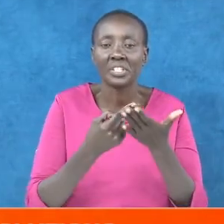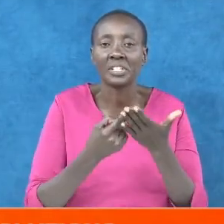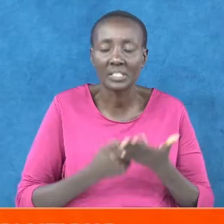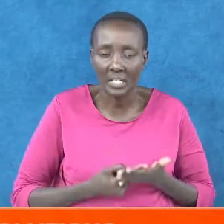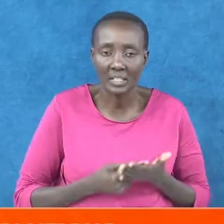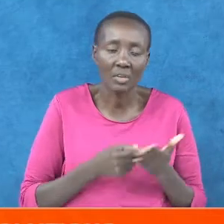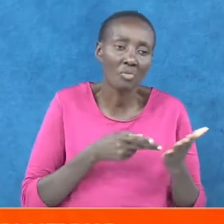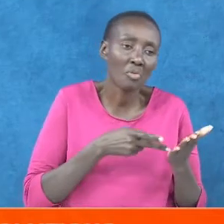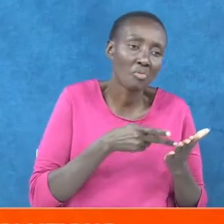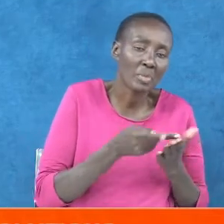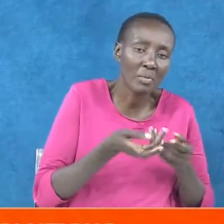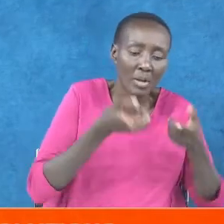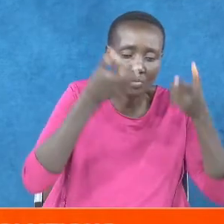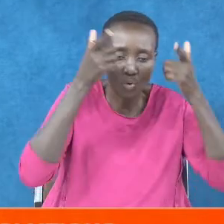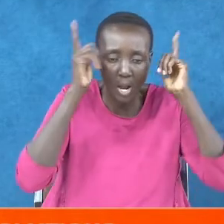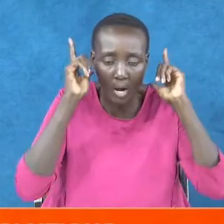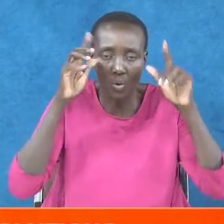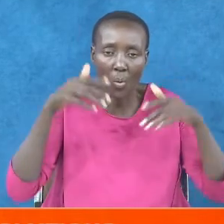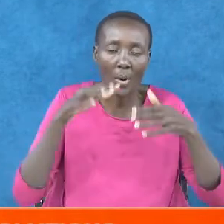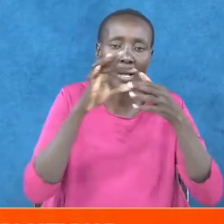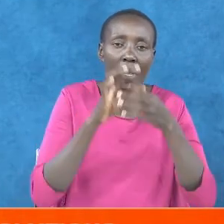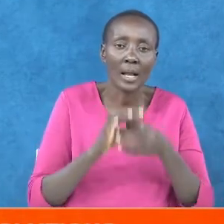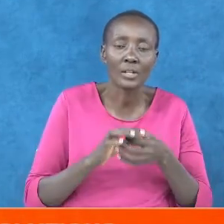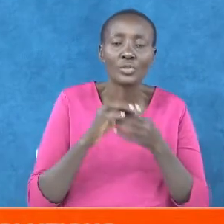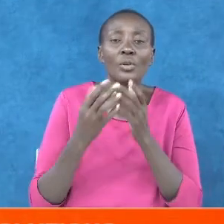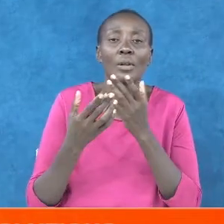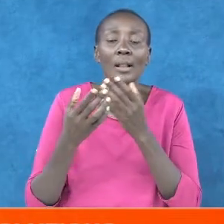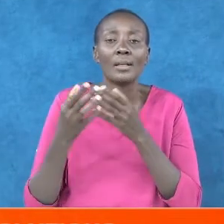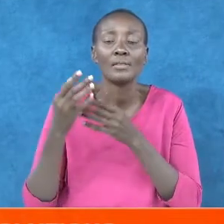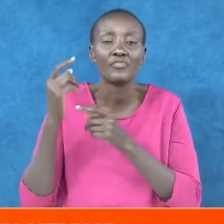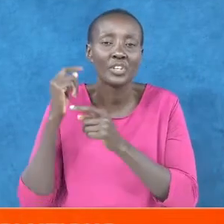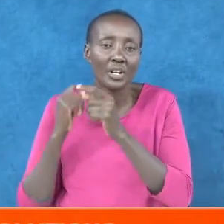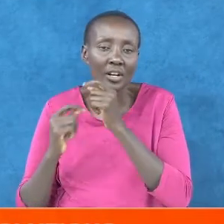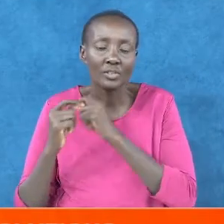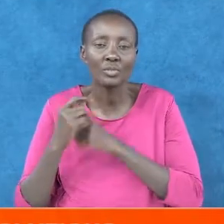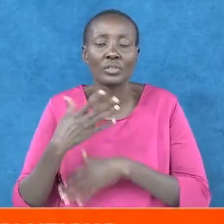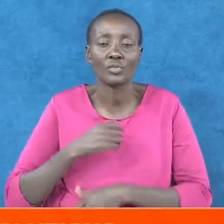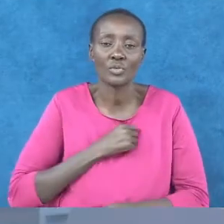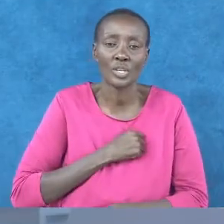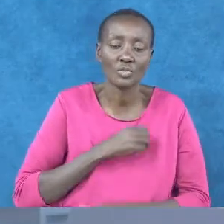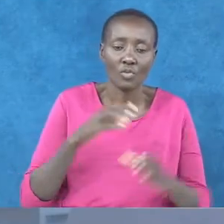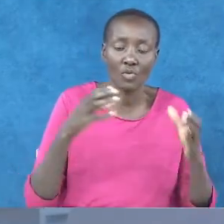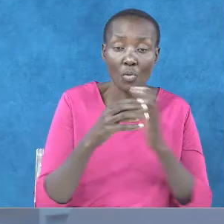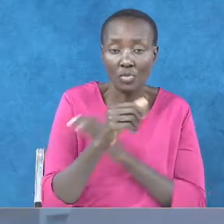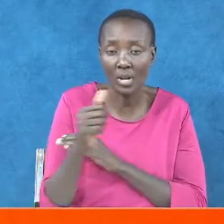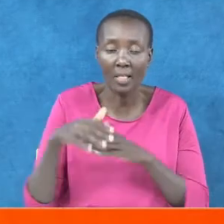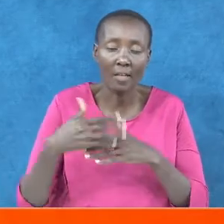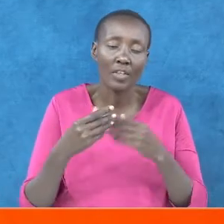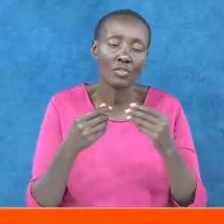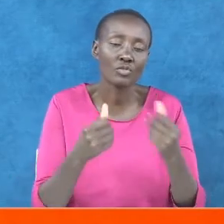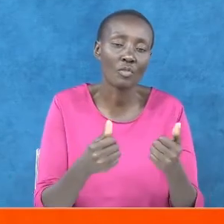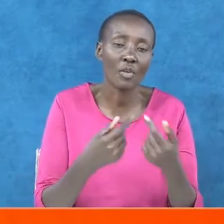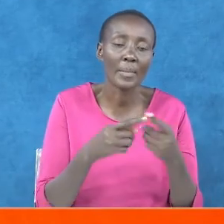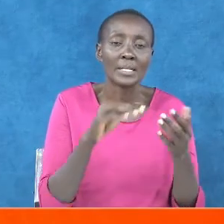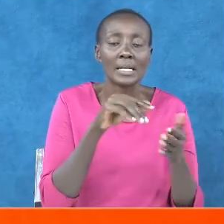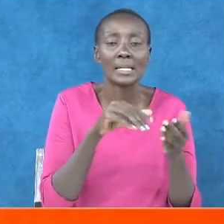payment of cattle, doing cultural rites to appease the other community and to settle that matter. And again, it seemed to